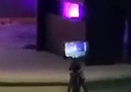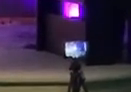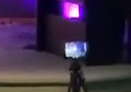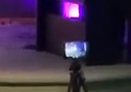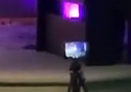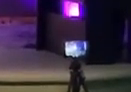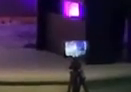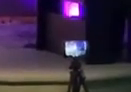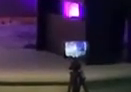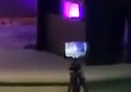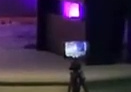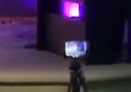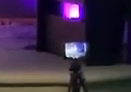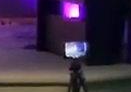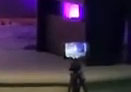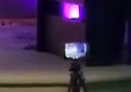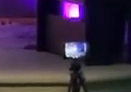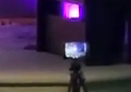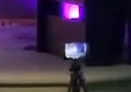sing.